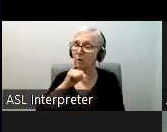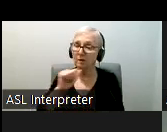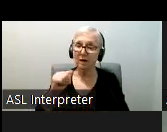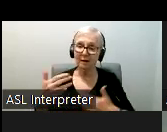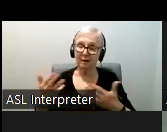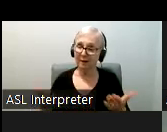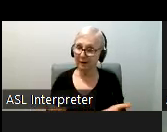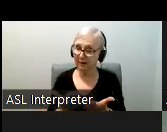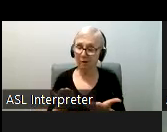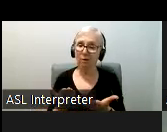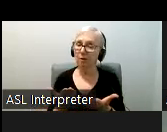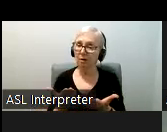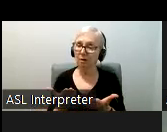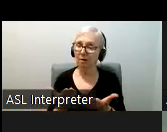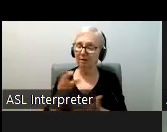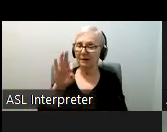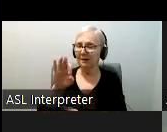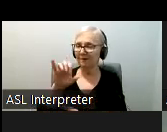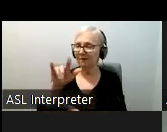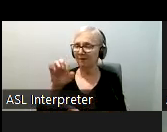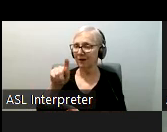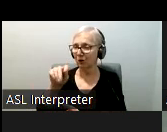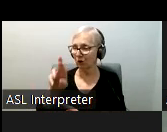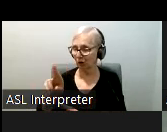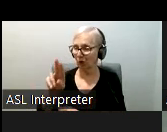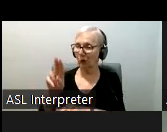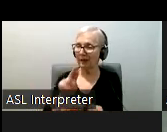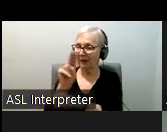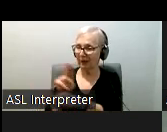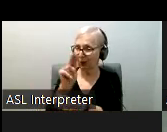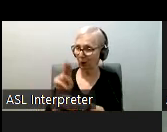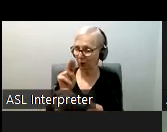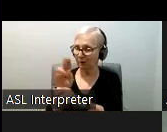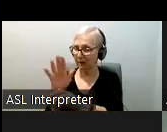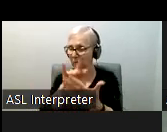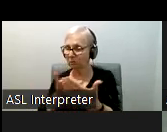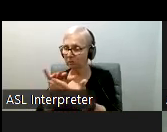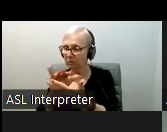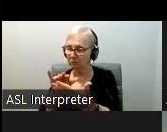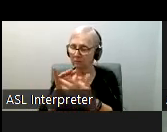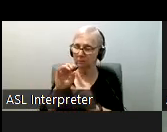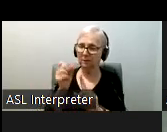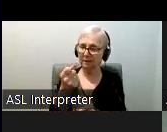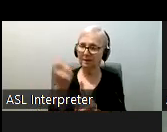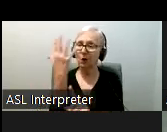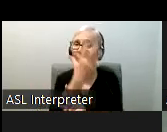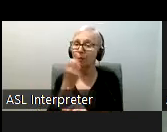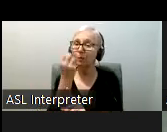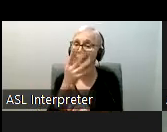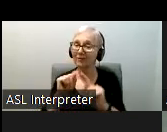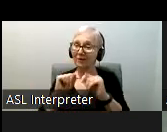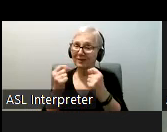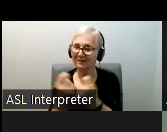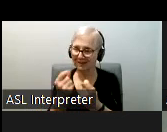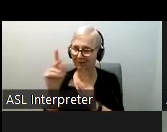as, that's the filter we see a lot of things in. So I can tell you, it's a beautiful team of people, and we do